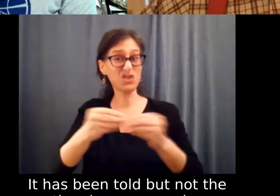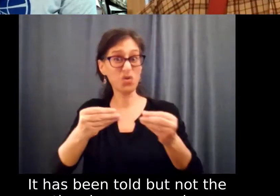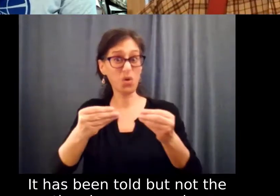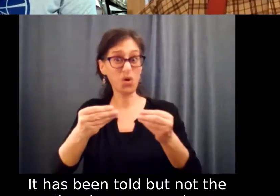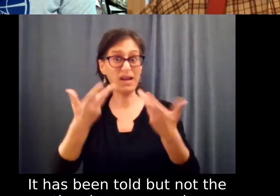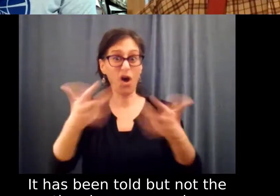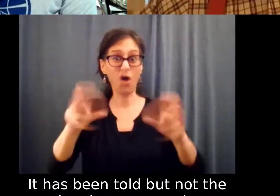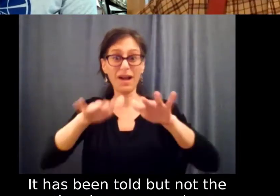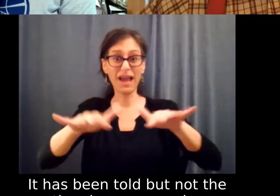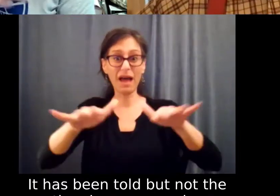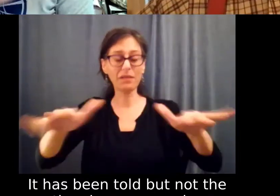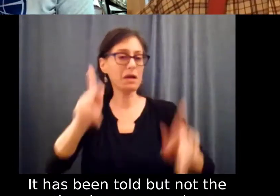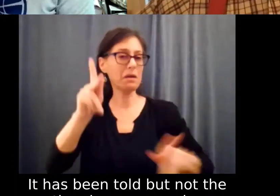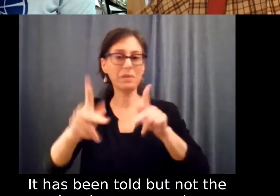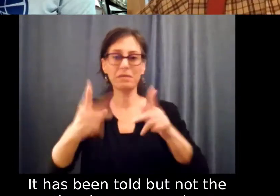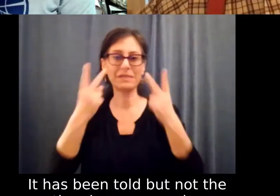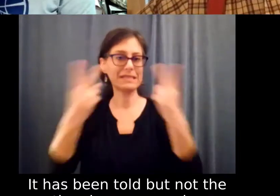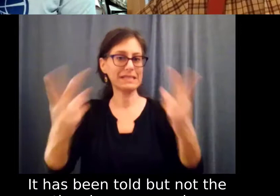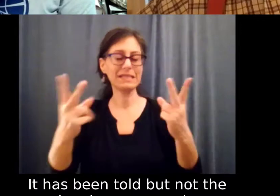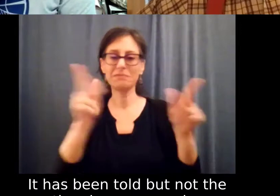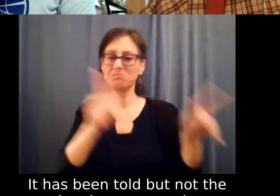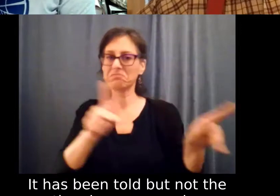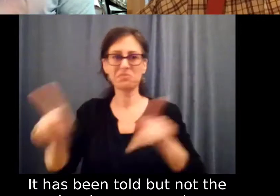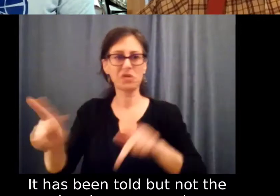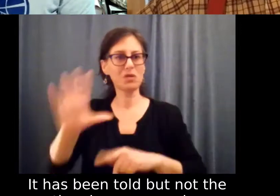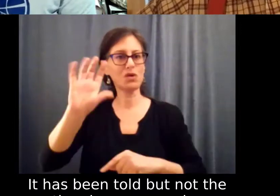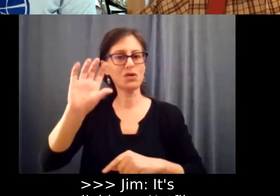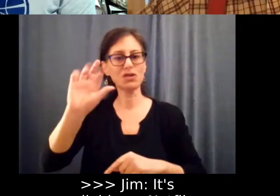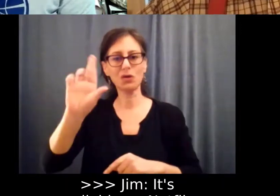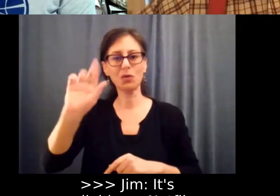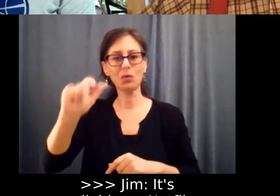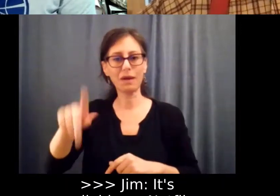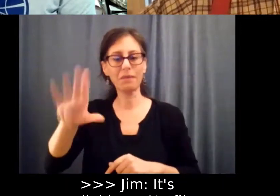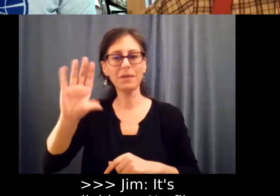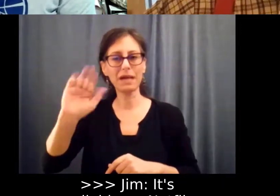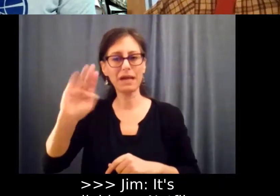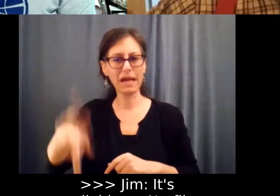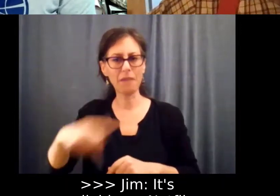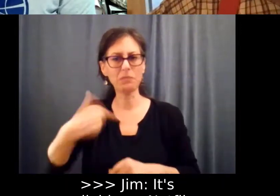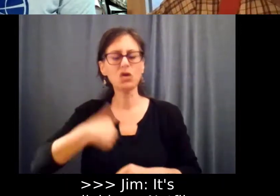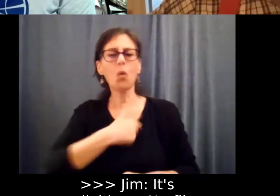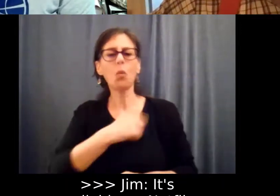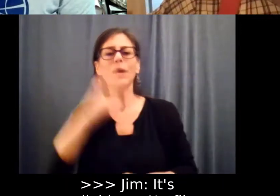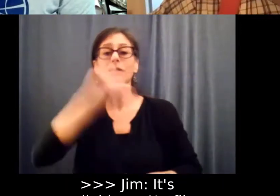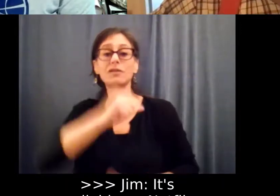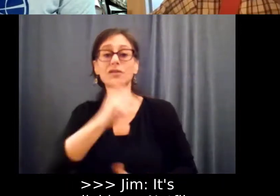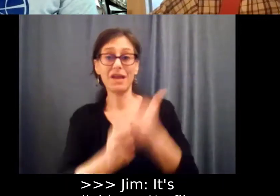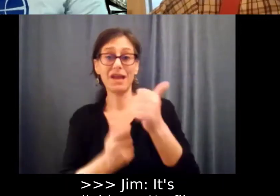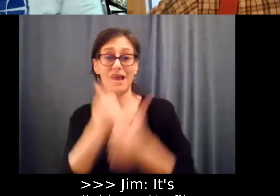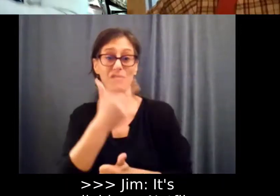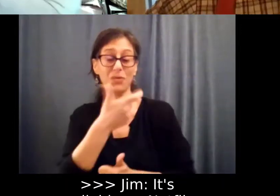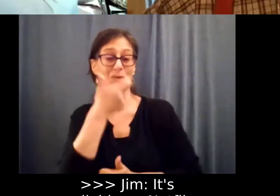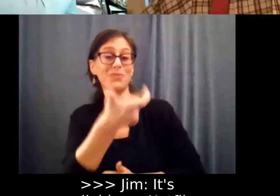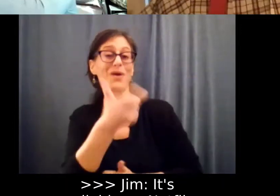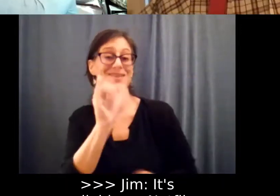seen it the way they've seen Crypt Camp. So we're all going under the assumption that everybody on here has seen